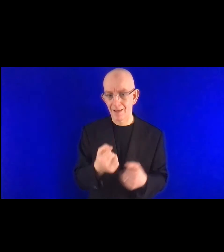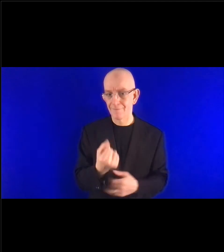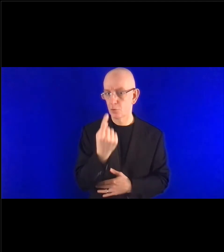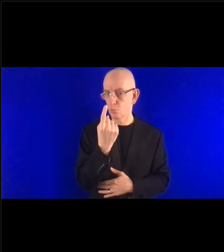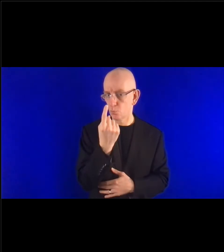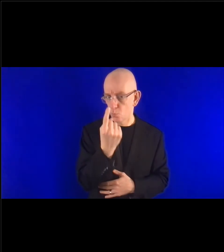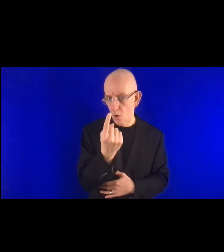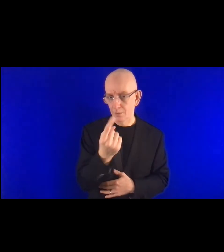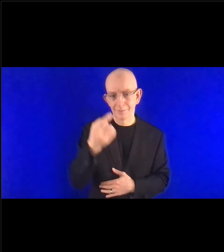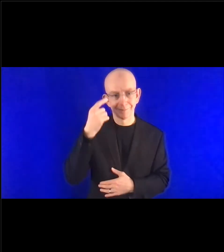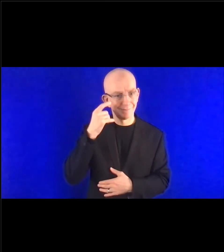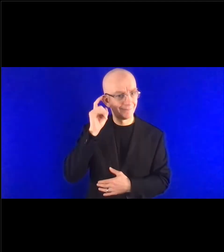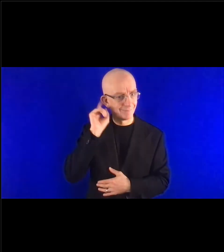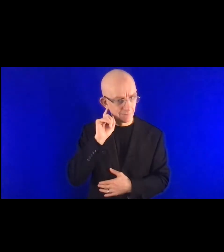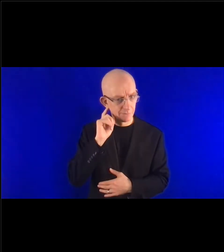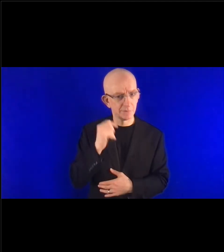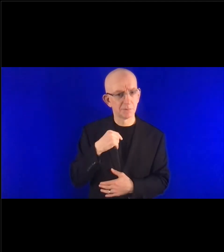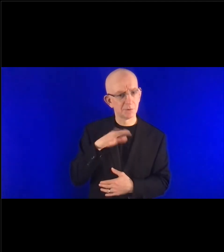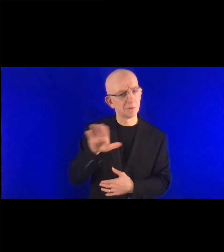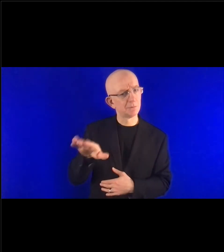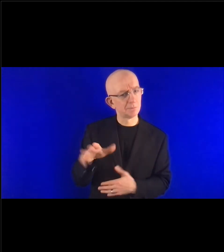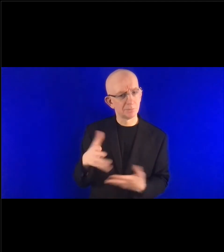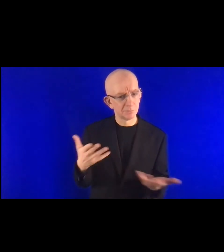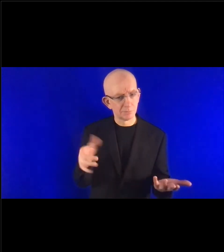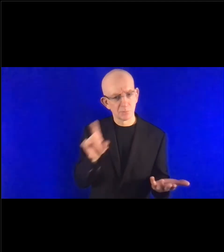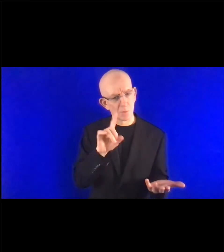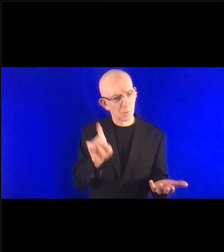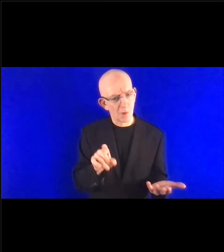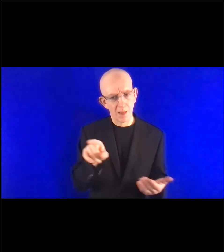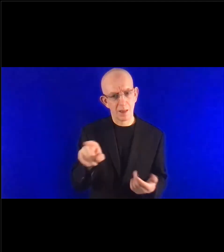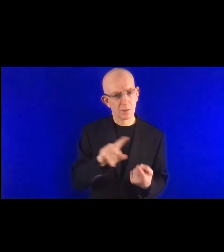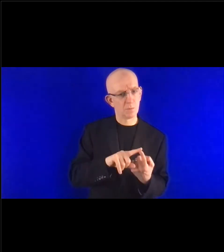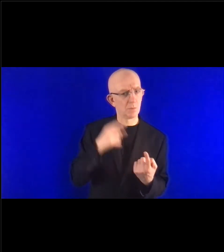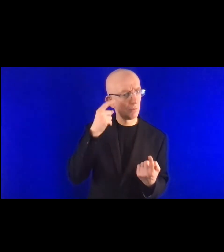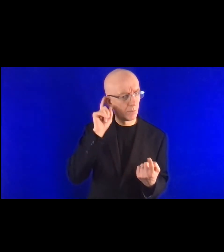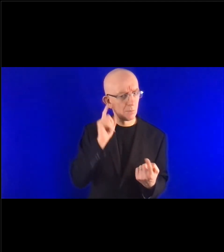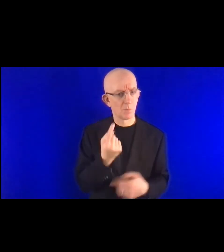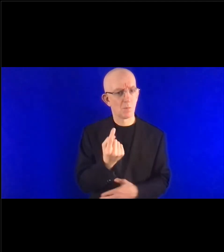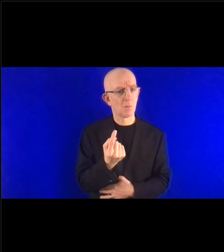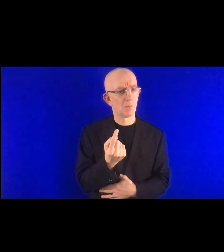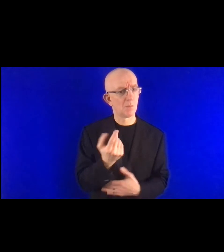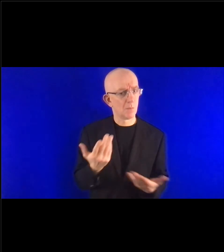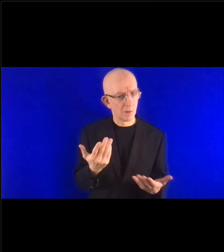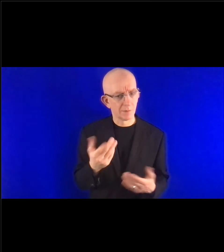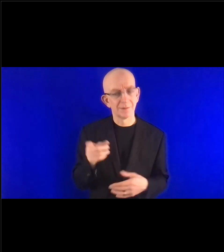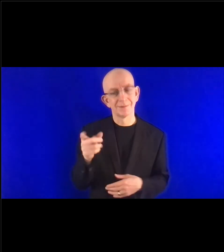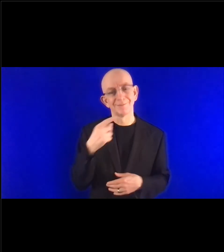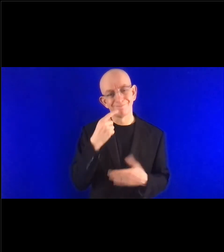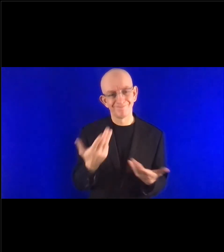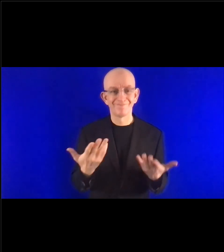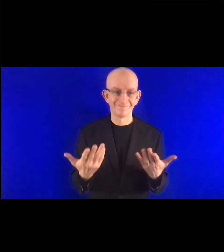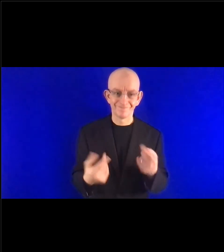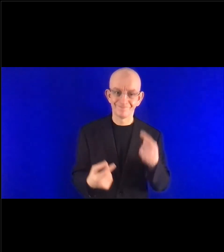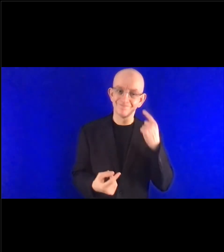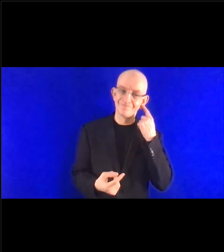was faulty and it's very expensive to replace or even to repair.